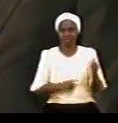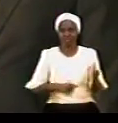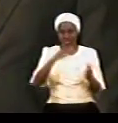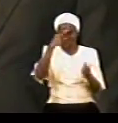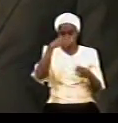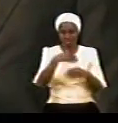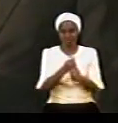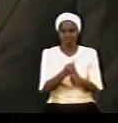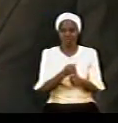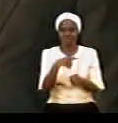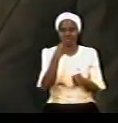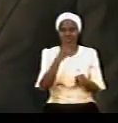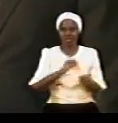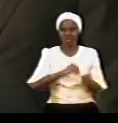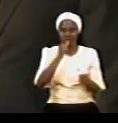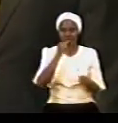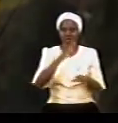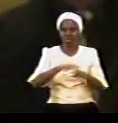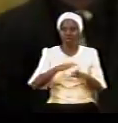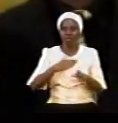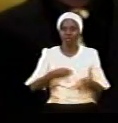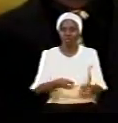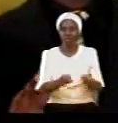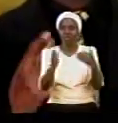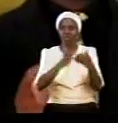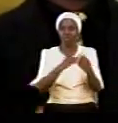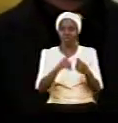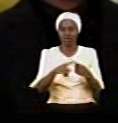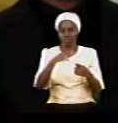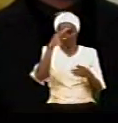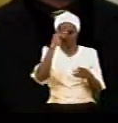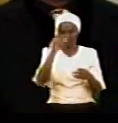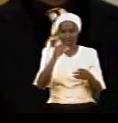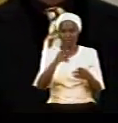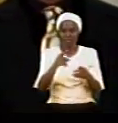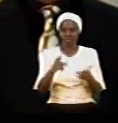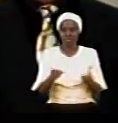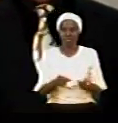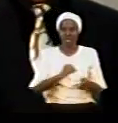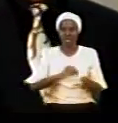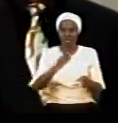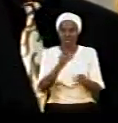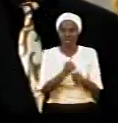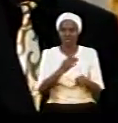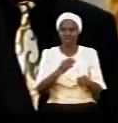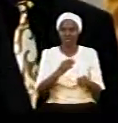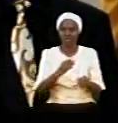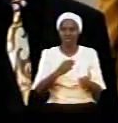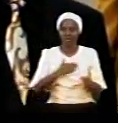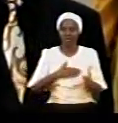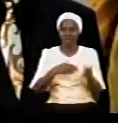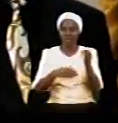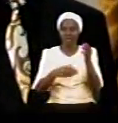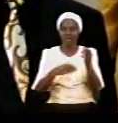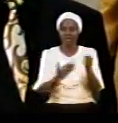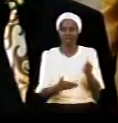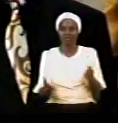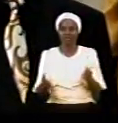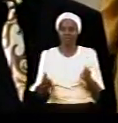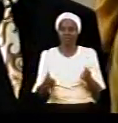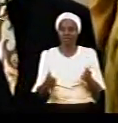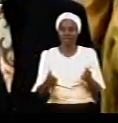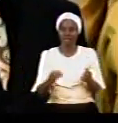I'm taking my property back. Devil! I'm taking back everything that the devil stole from me. Yes,